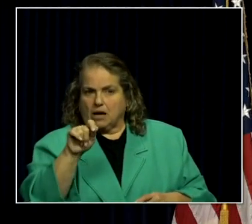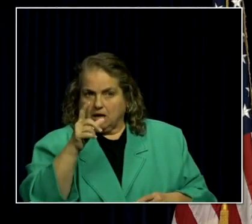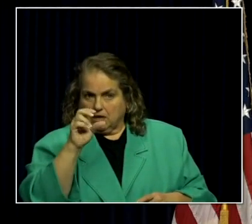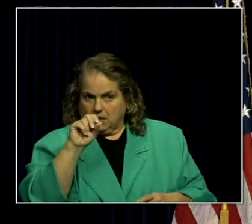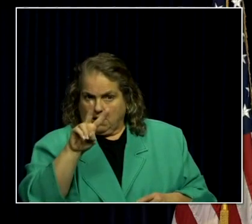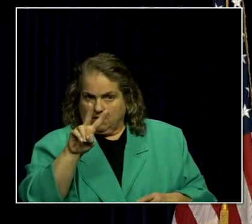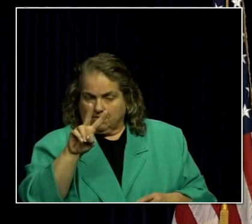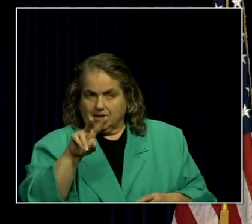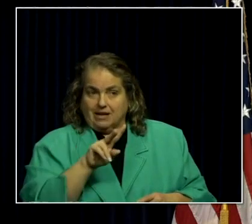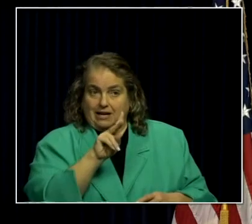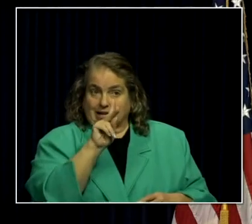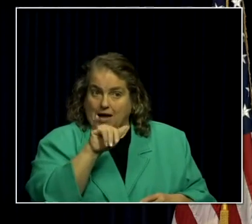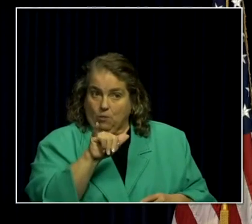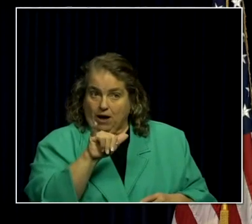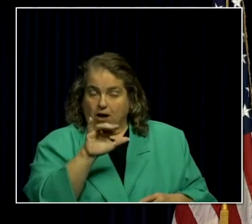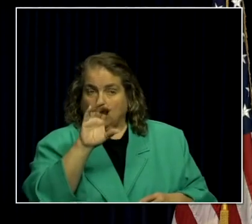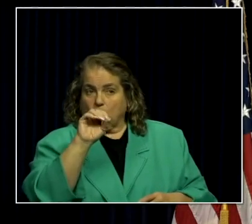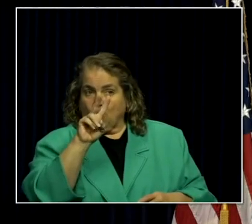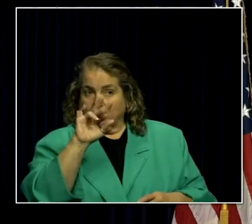kycovid19.ky.gov.